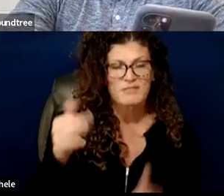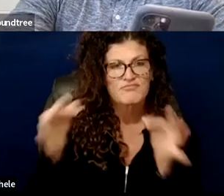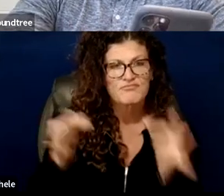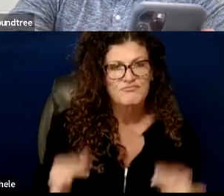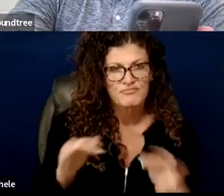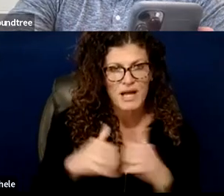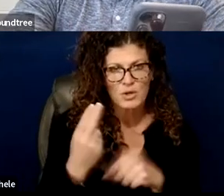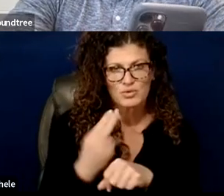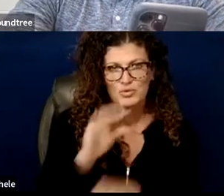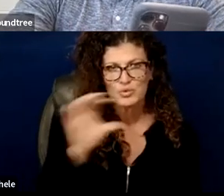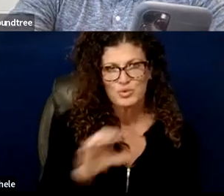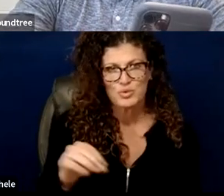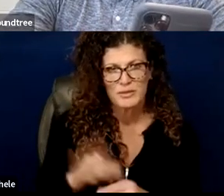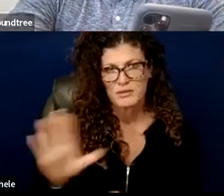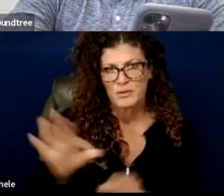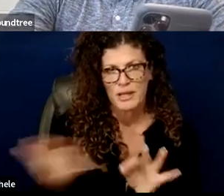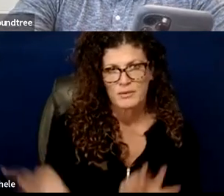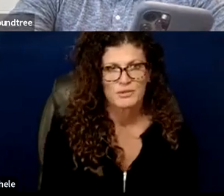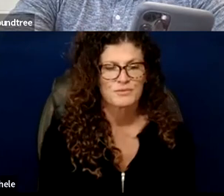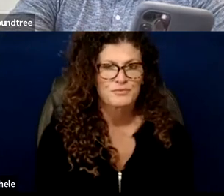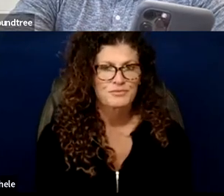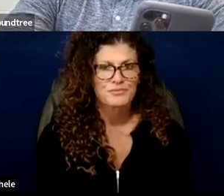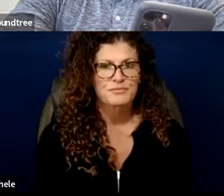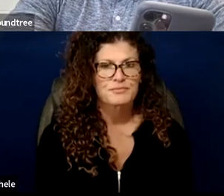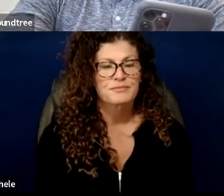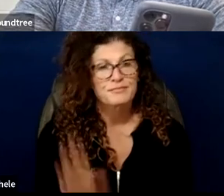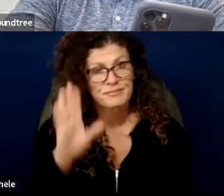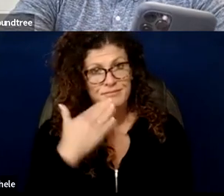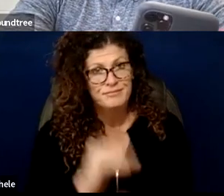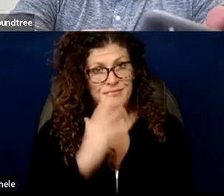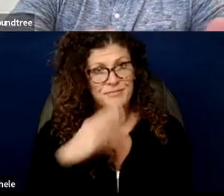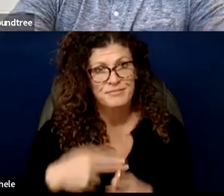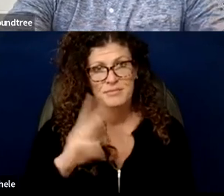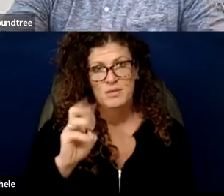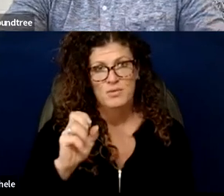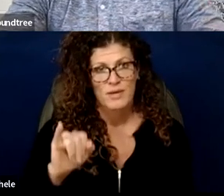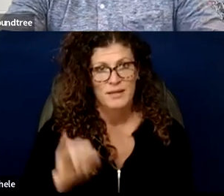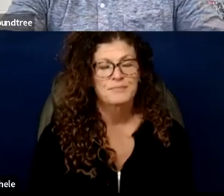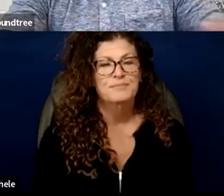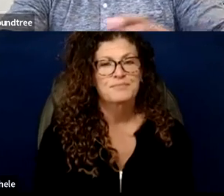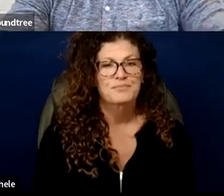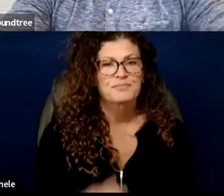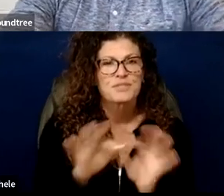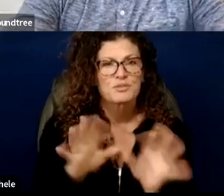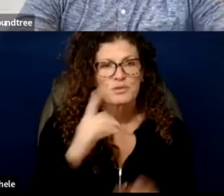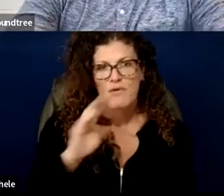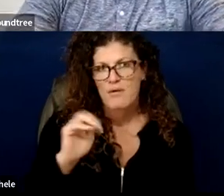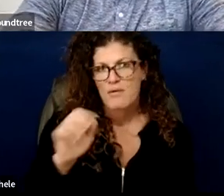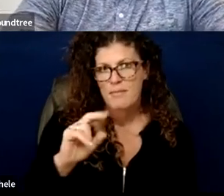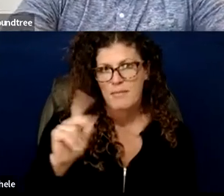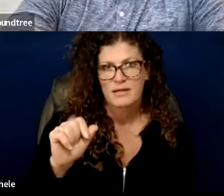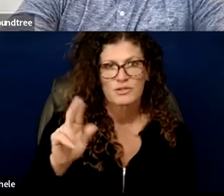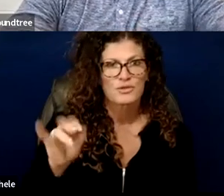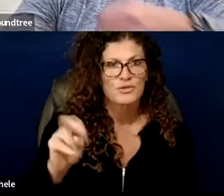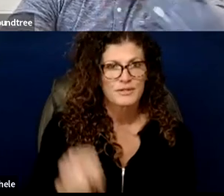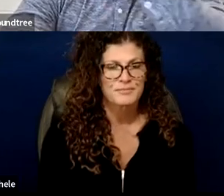in Mandarin, please? Thank you, ma'am. Good evening, everyone. My name is Wei. I will be your Mandarin interpreter for today's meeting.